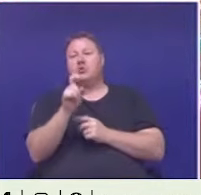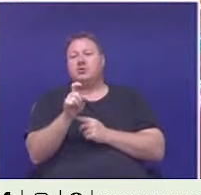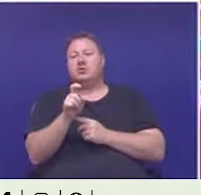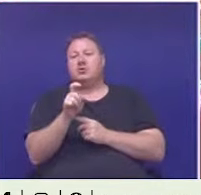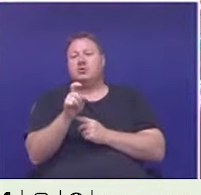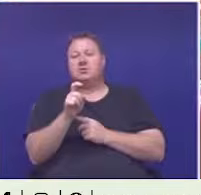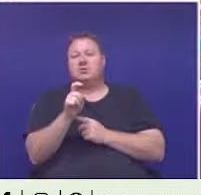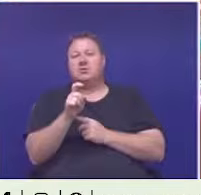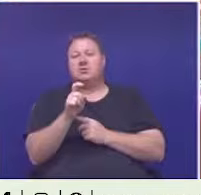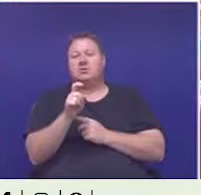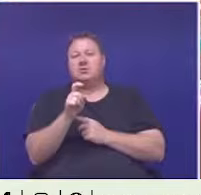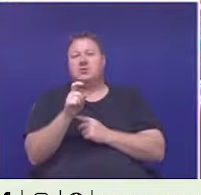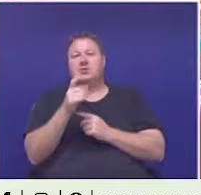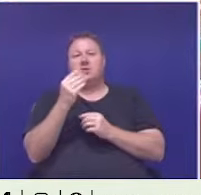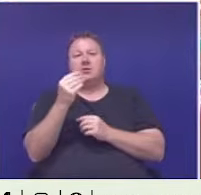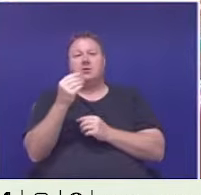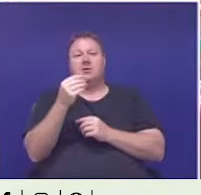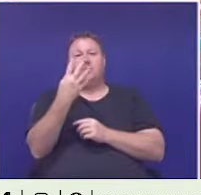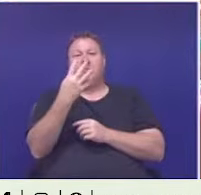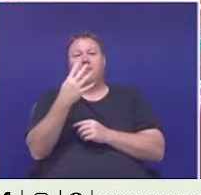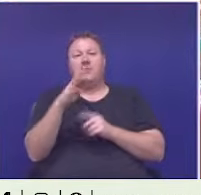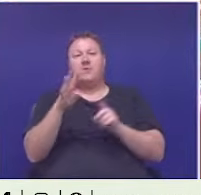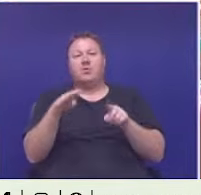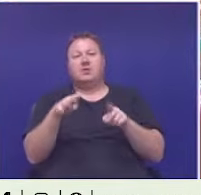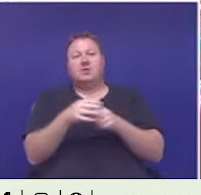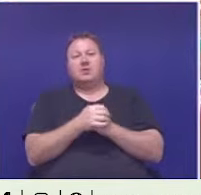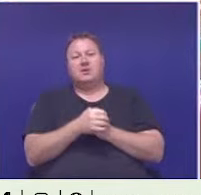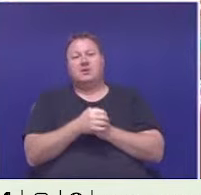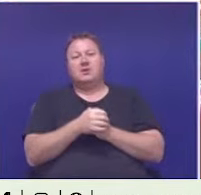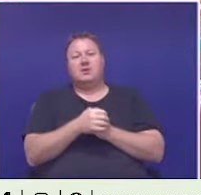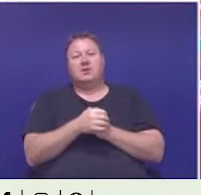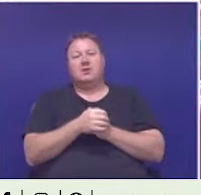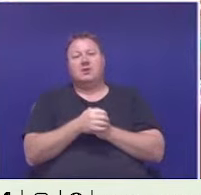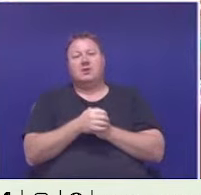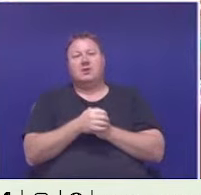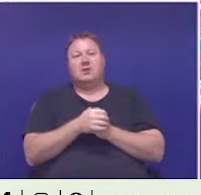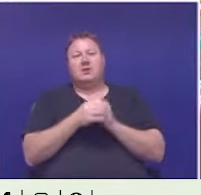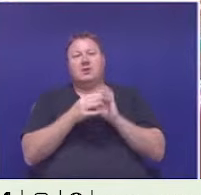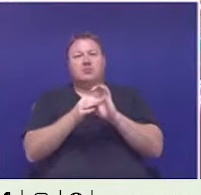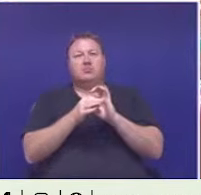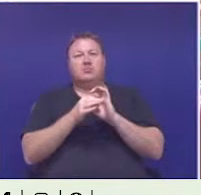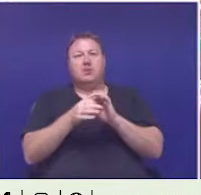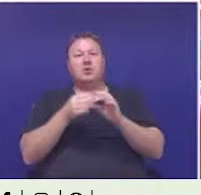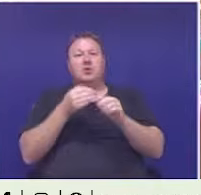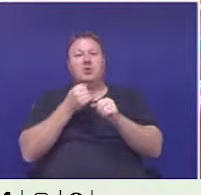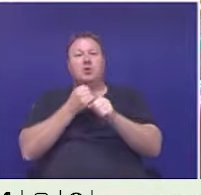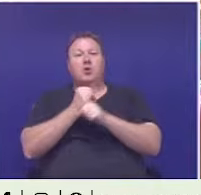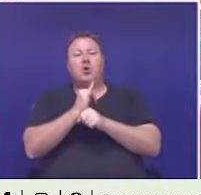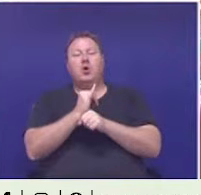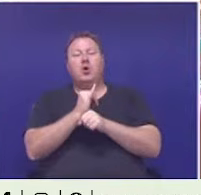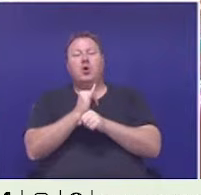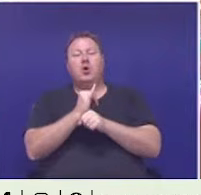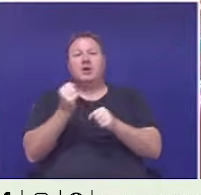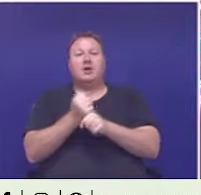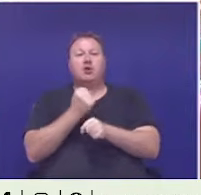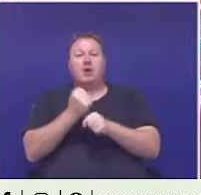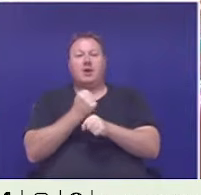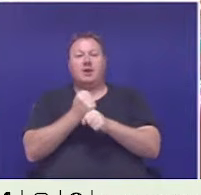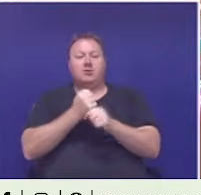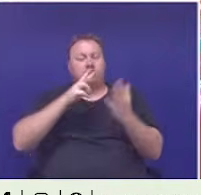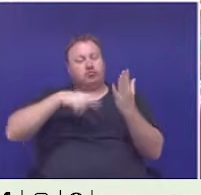is question number 14. It's in relation to the early grade reading proficiency.